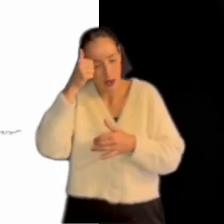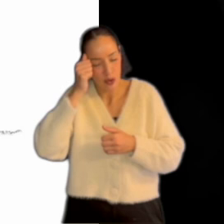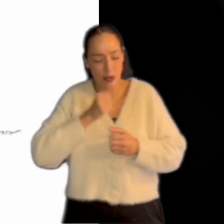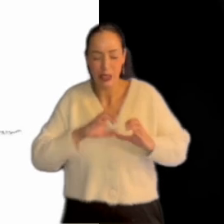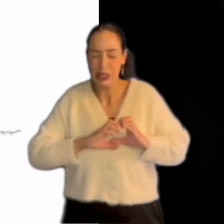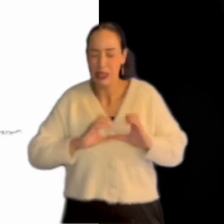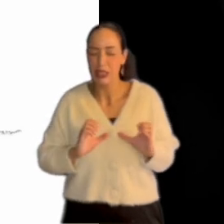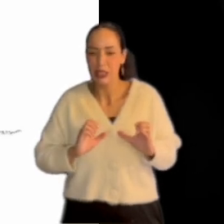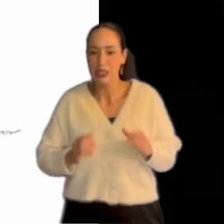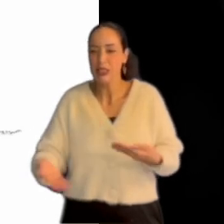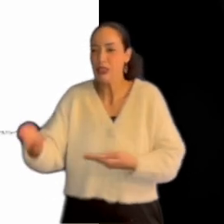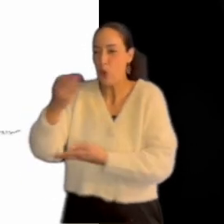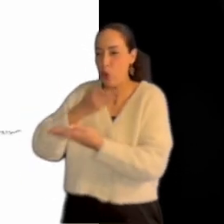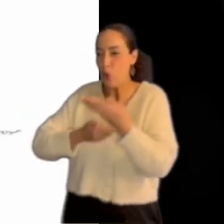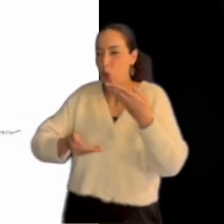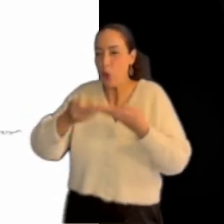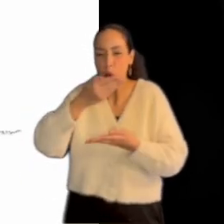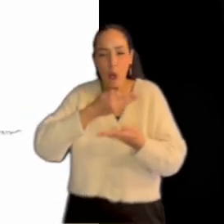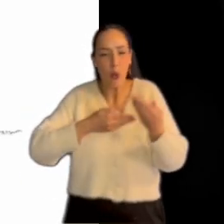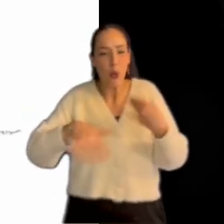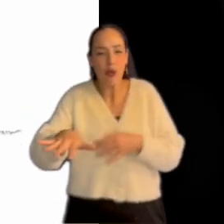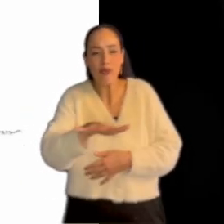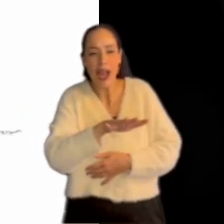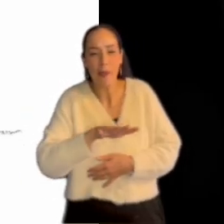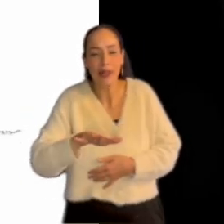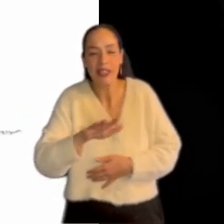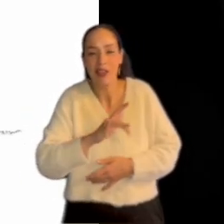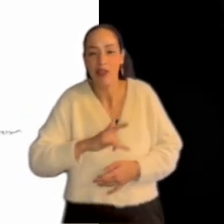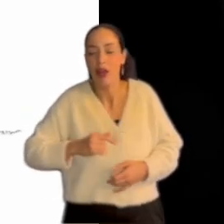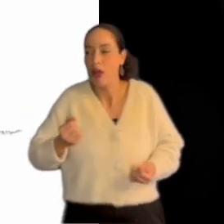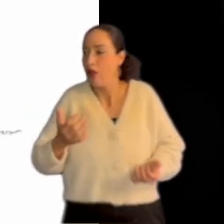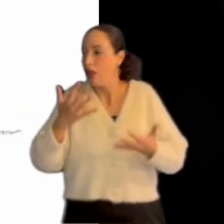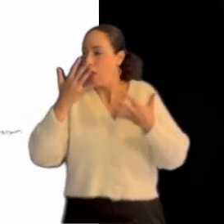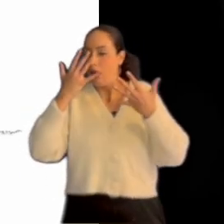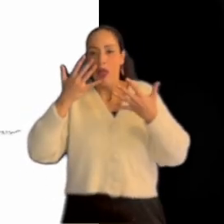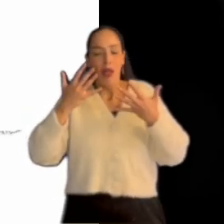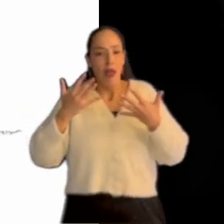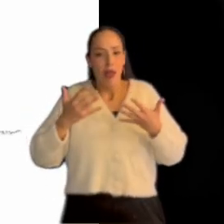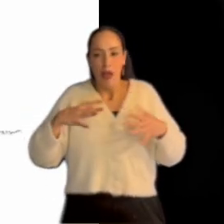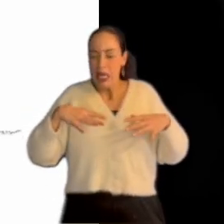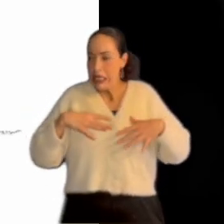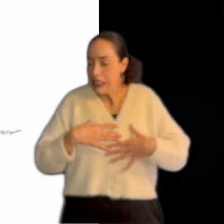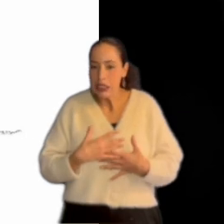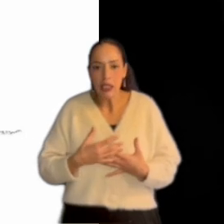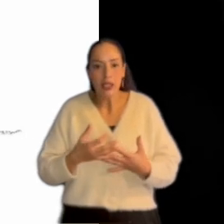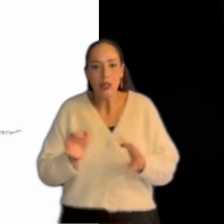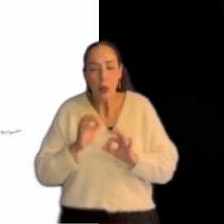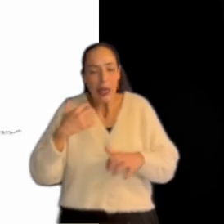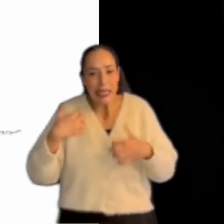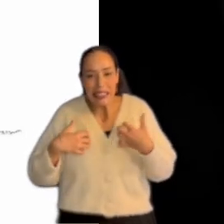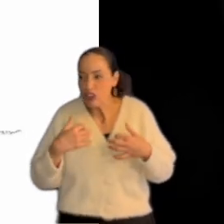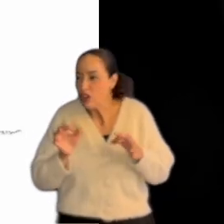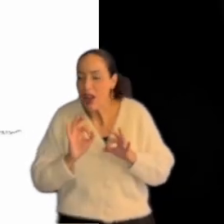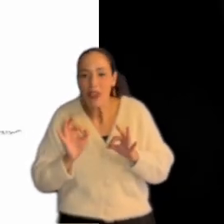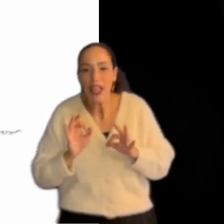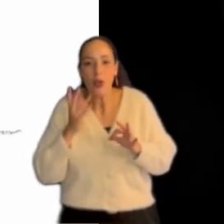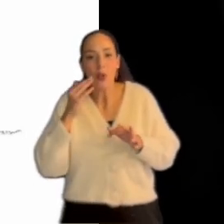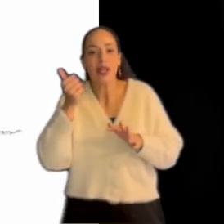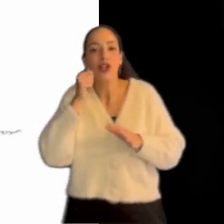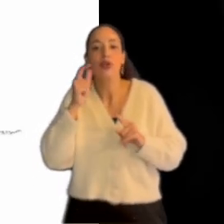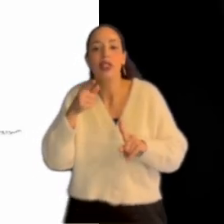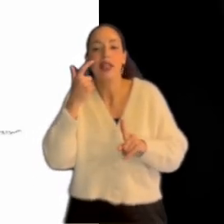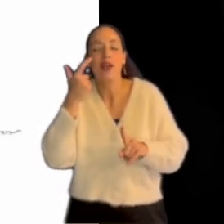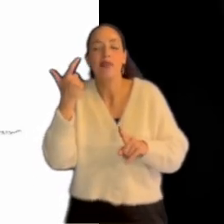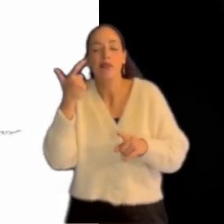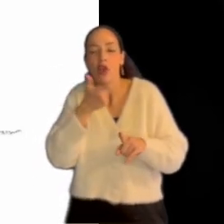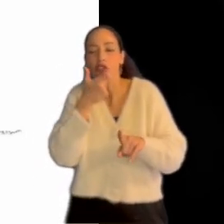felt overwhelmed, helpless, tired, and depleted. In knowing this, I sought refuge in a world that I thought would not break my heart, and